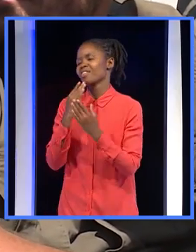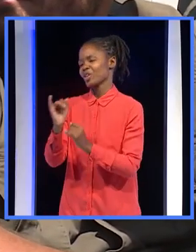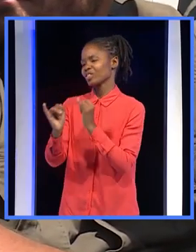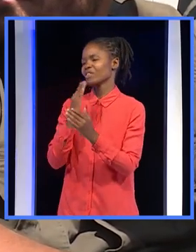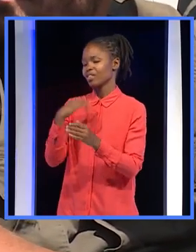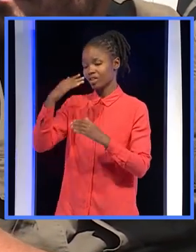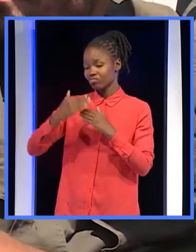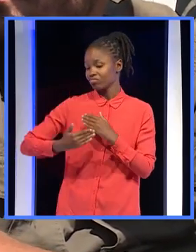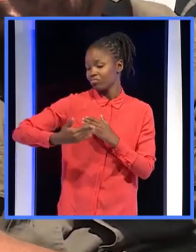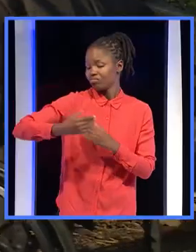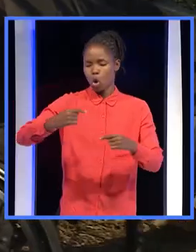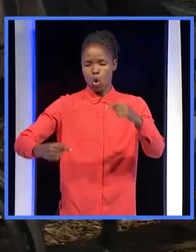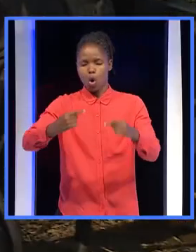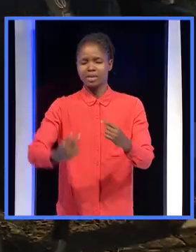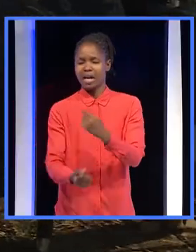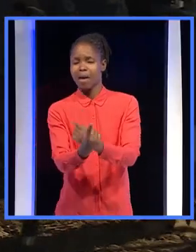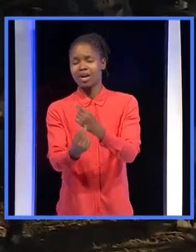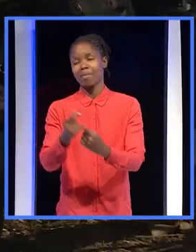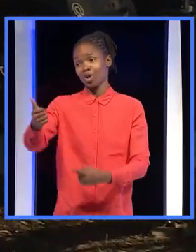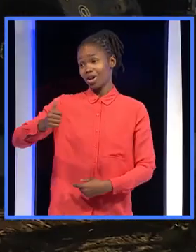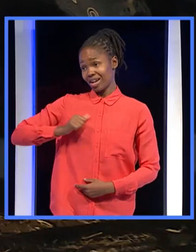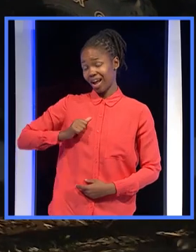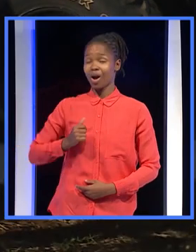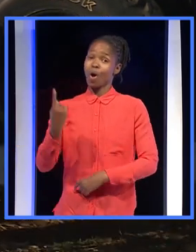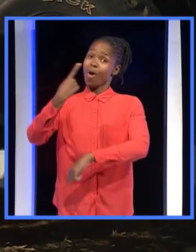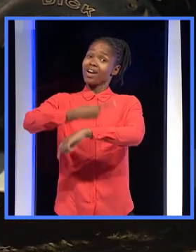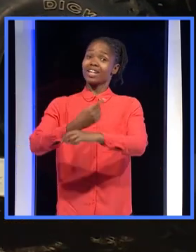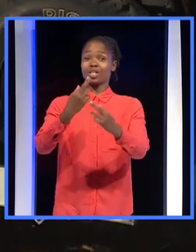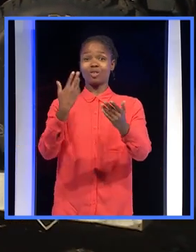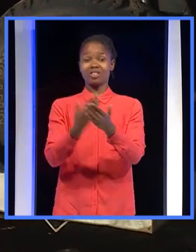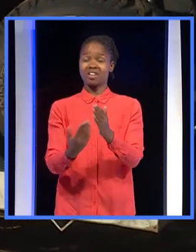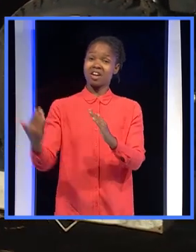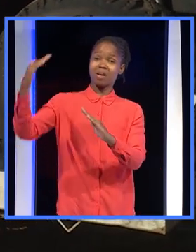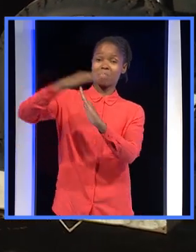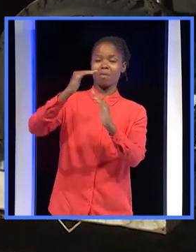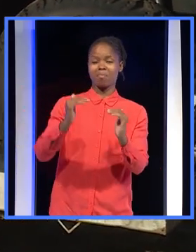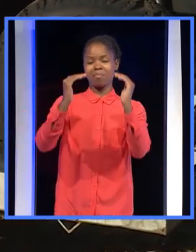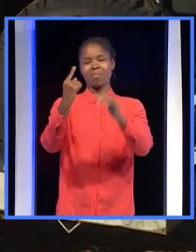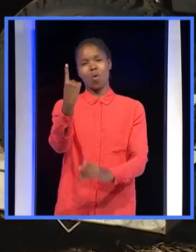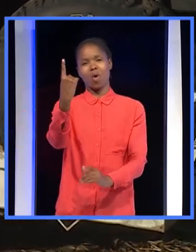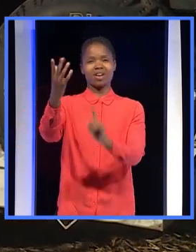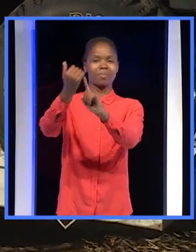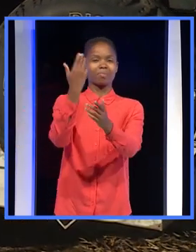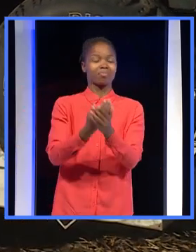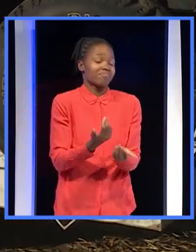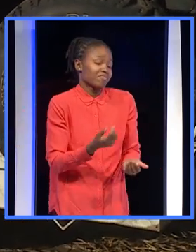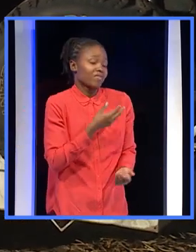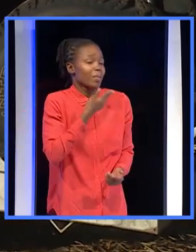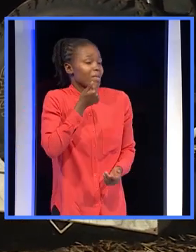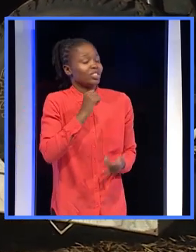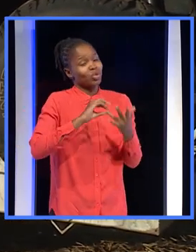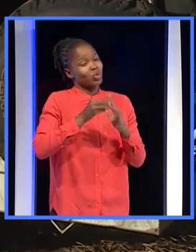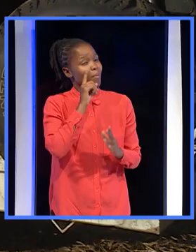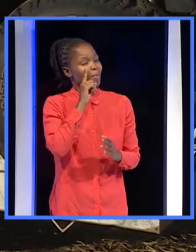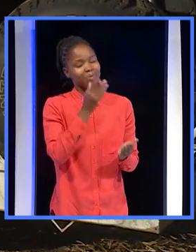best with all your upcoming competitions, and we hope that one day soon you're gonna hit that number one spot. Thank you very much, we'll try our best.